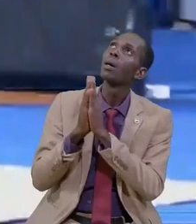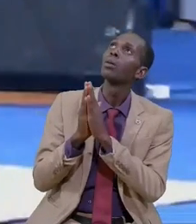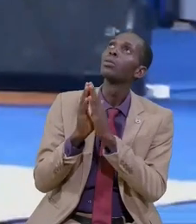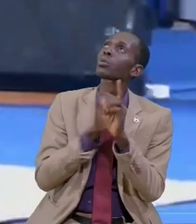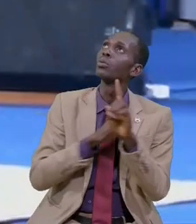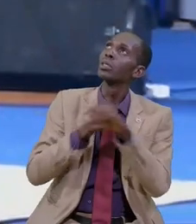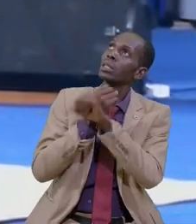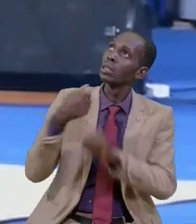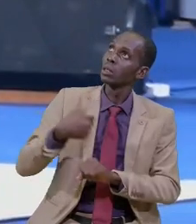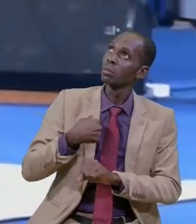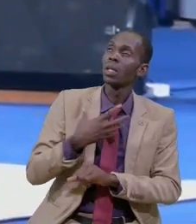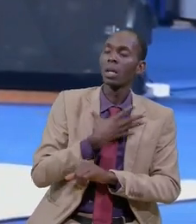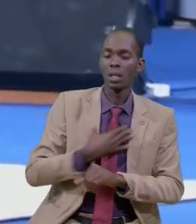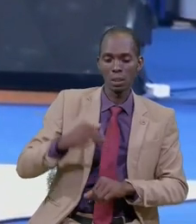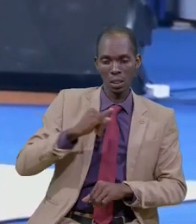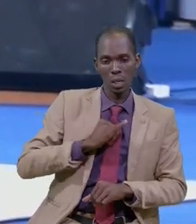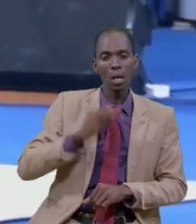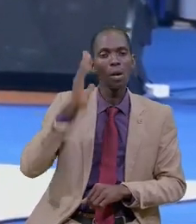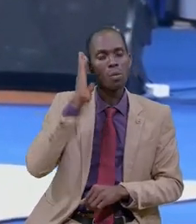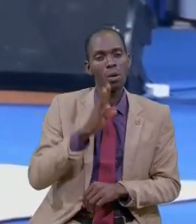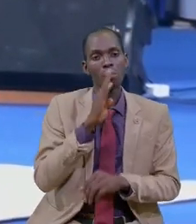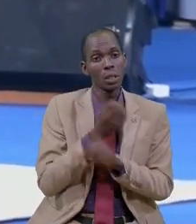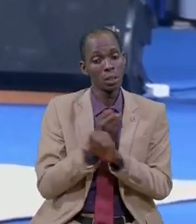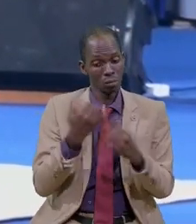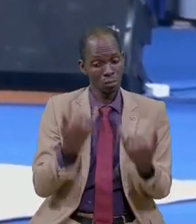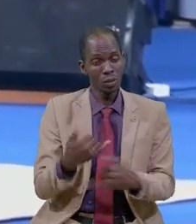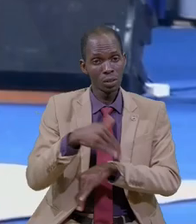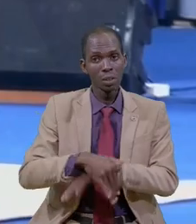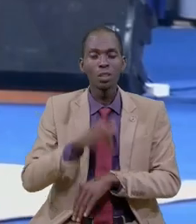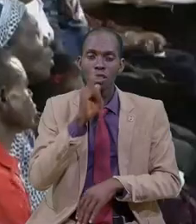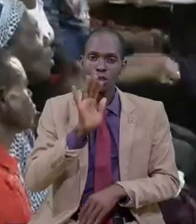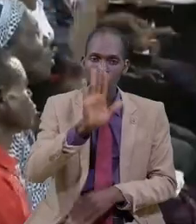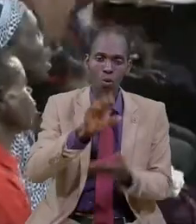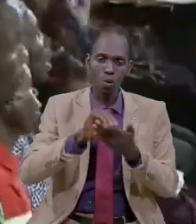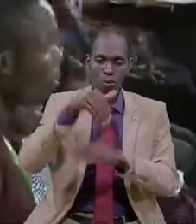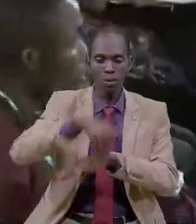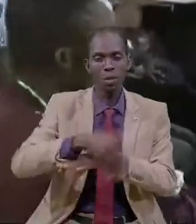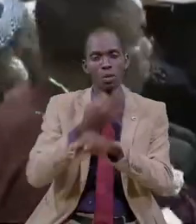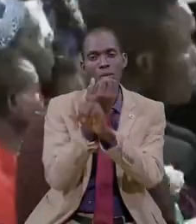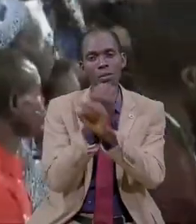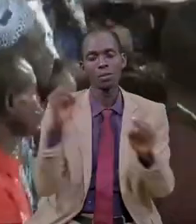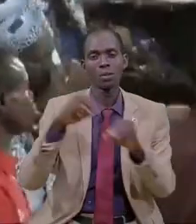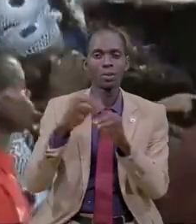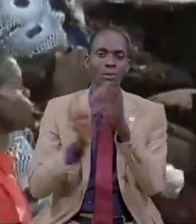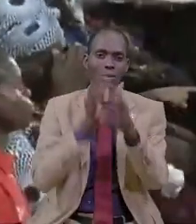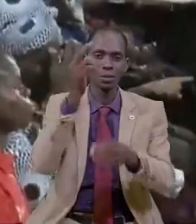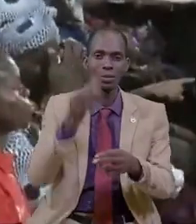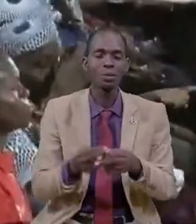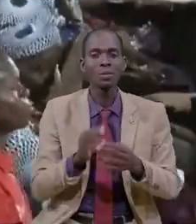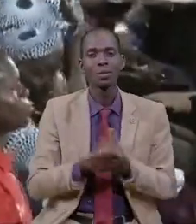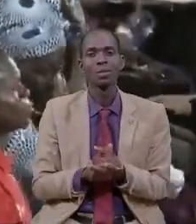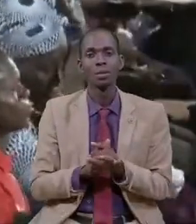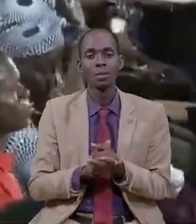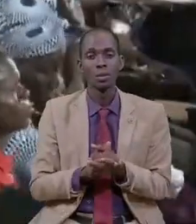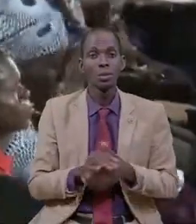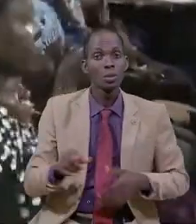prié, sauve-moi et je serai sauvé. And tonight is the night of your salvation. Et ce soir, c'est la soirée de ton salut. You know, you are powerless,